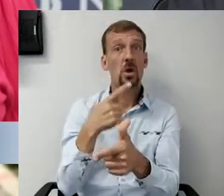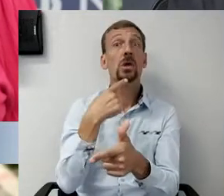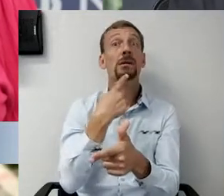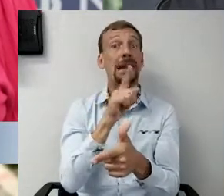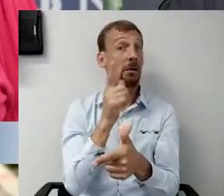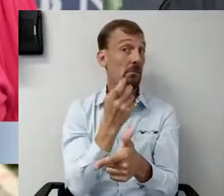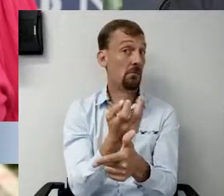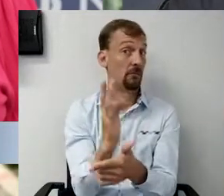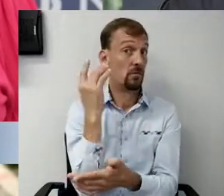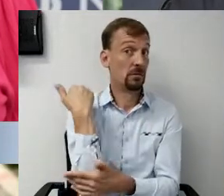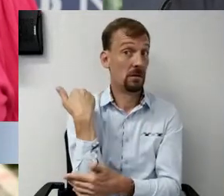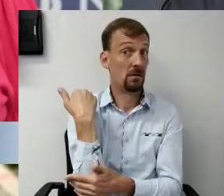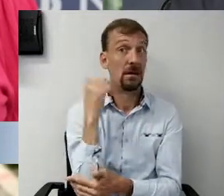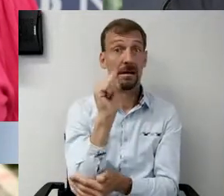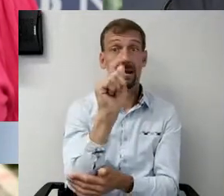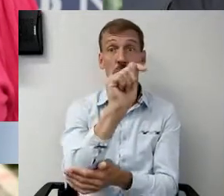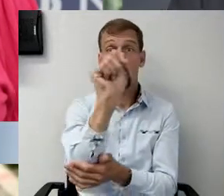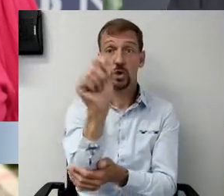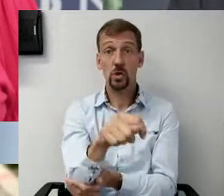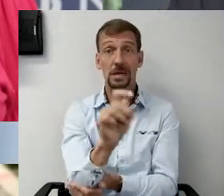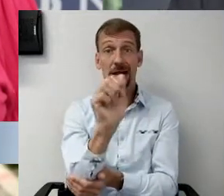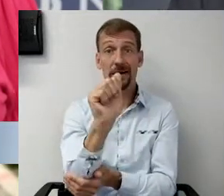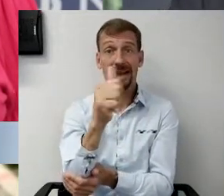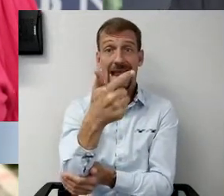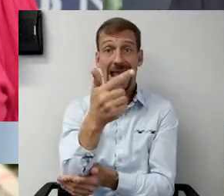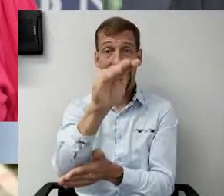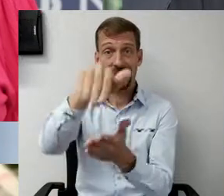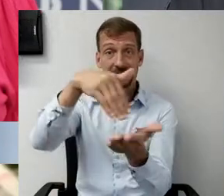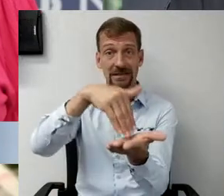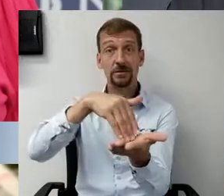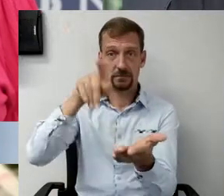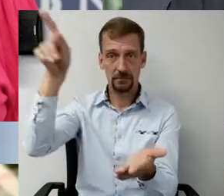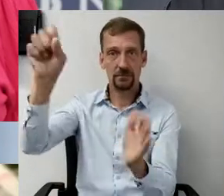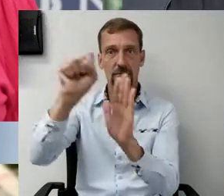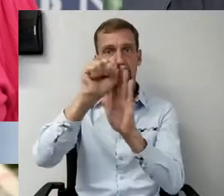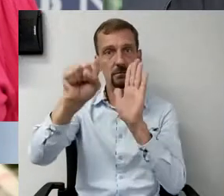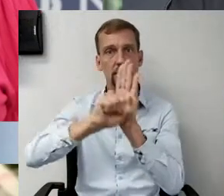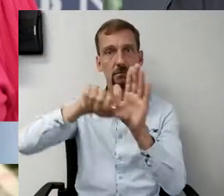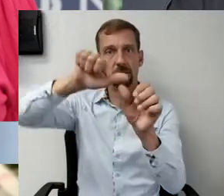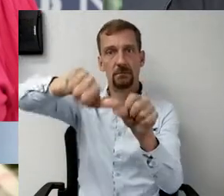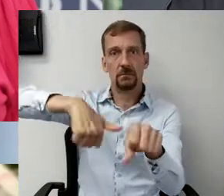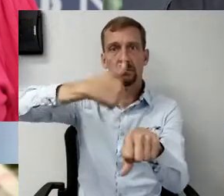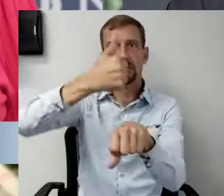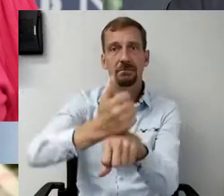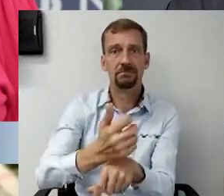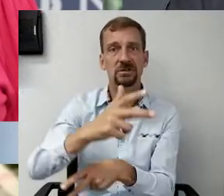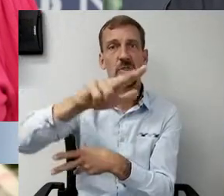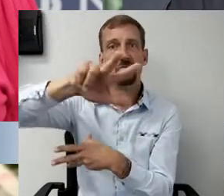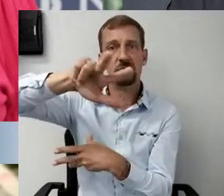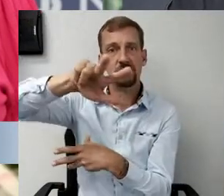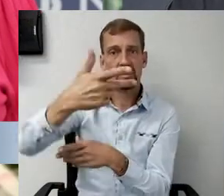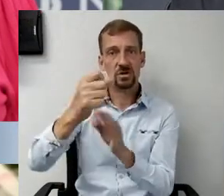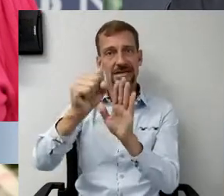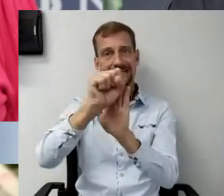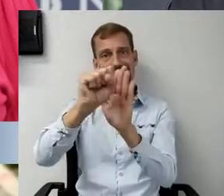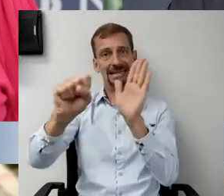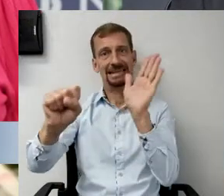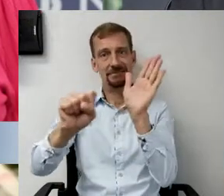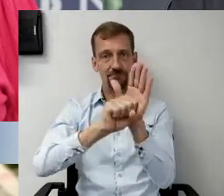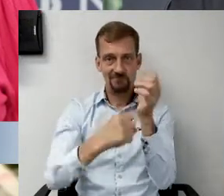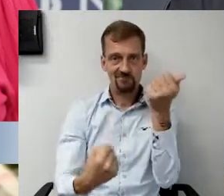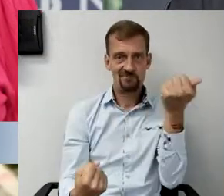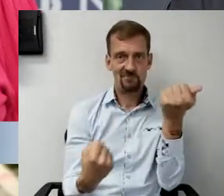day that the Tulare Ag Center, the state, has now set up its third